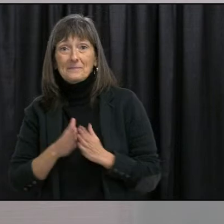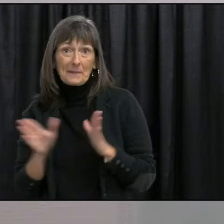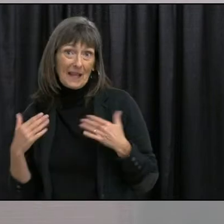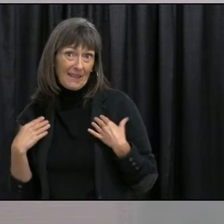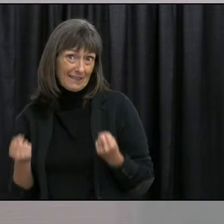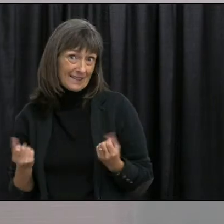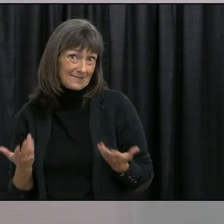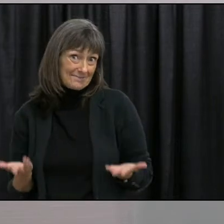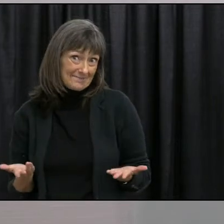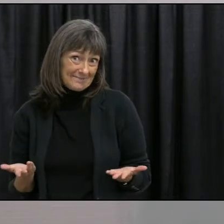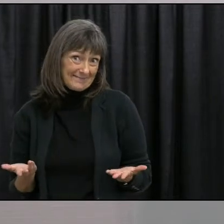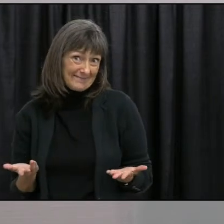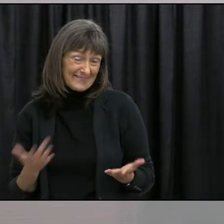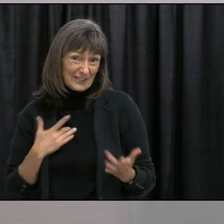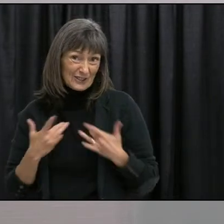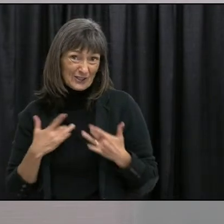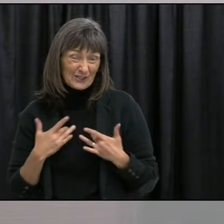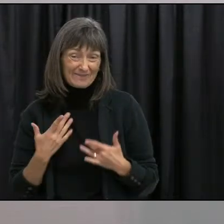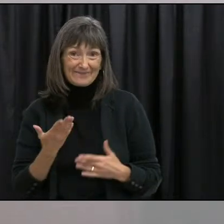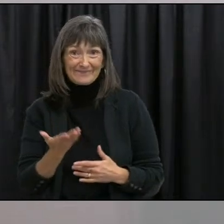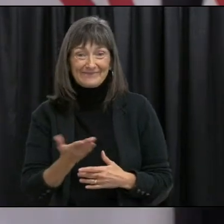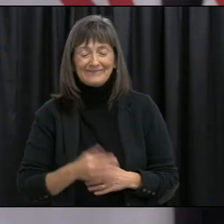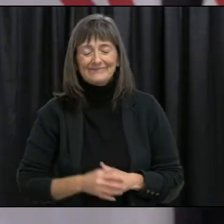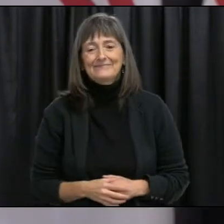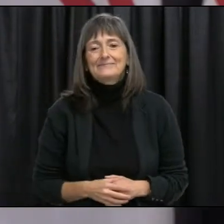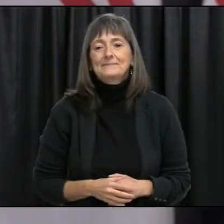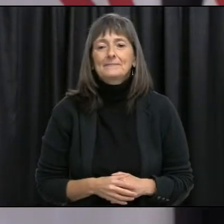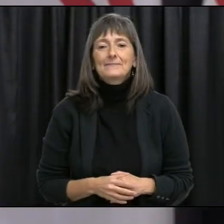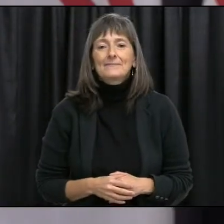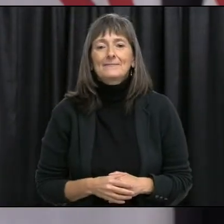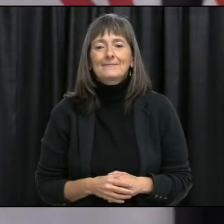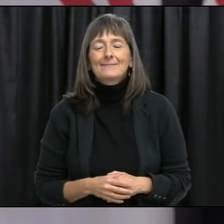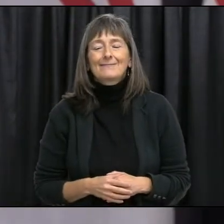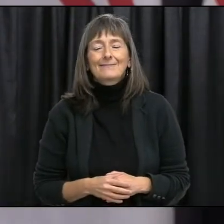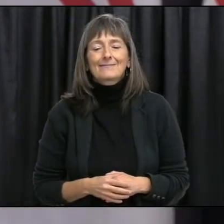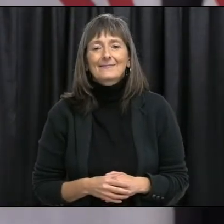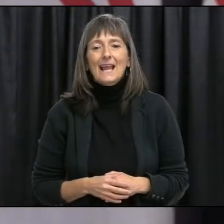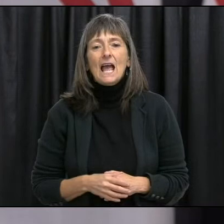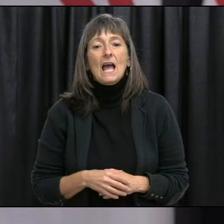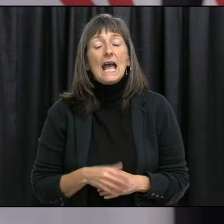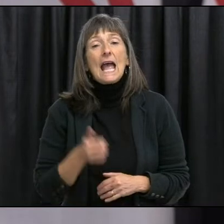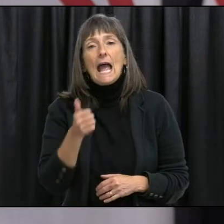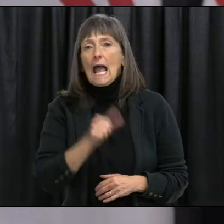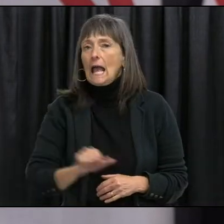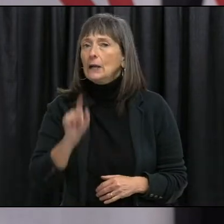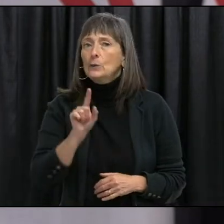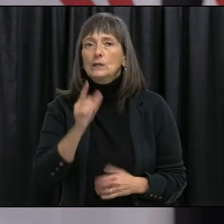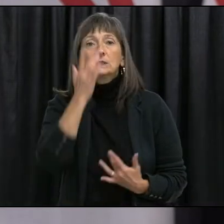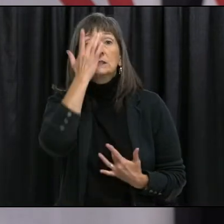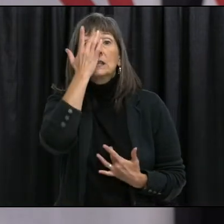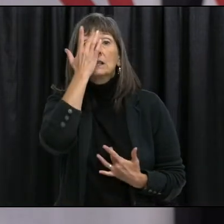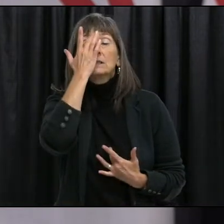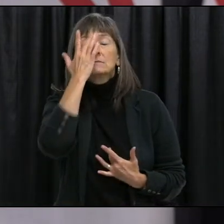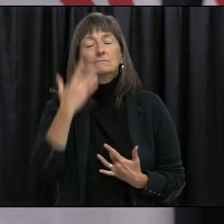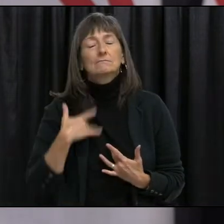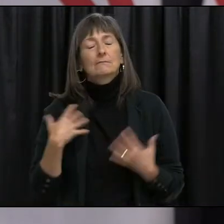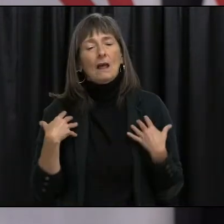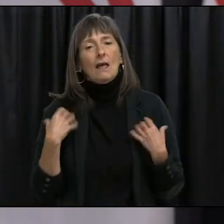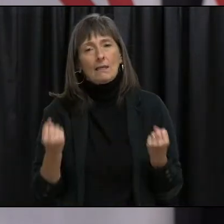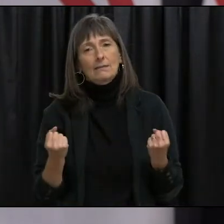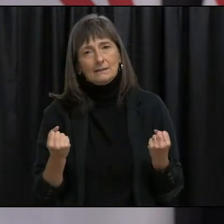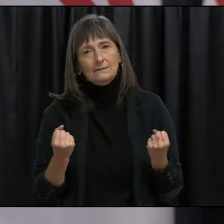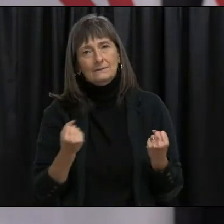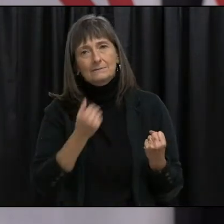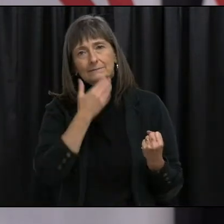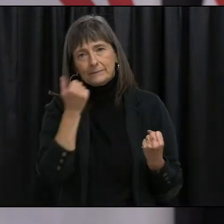we've been getting here, not just in this province, but in Canada? I wish anybody who's ill a speedy recovery and back to the best